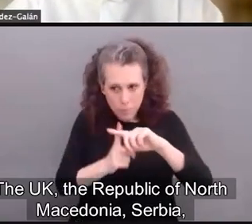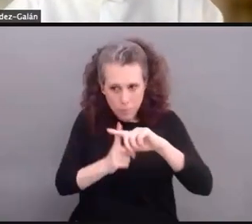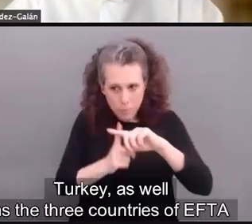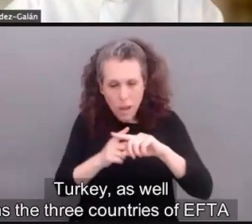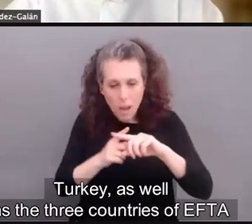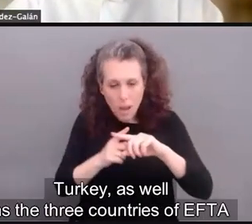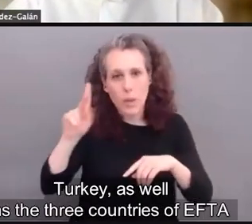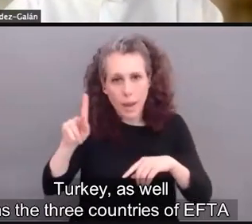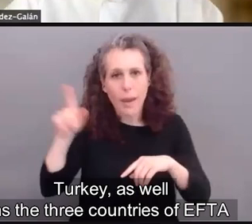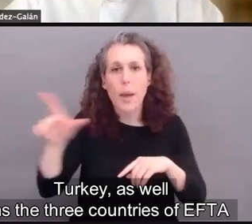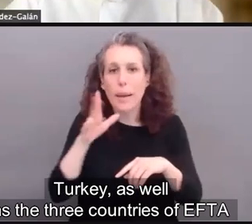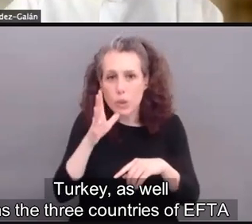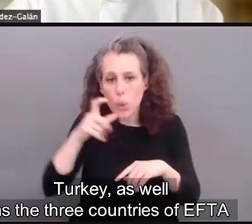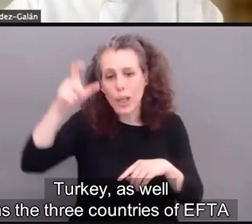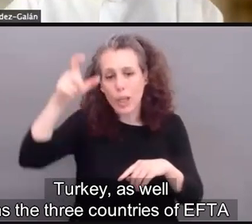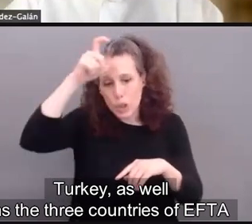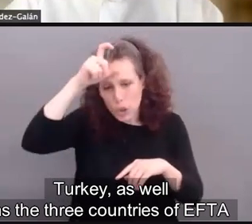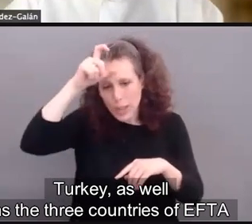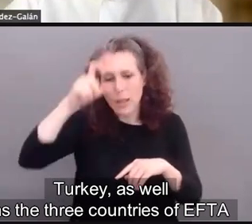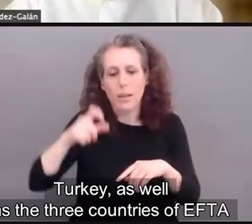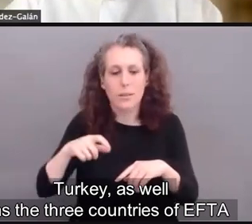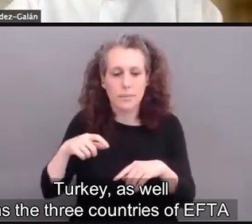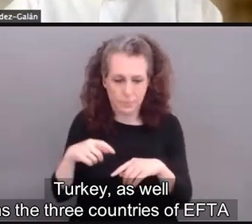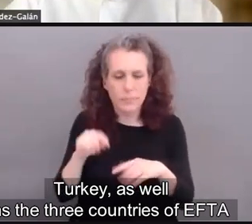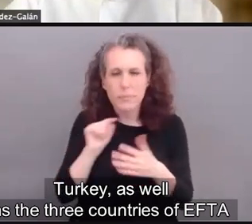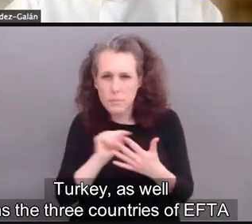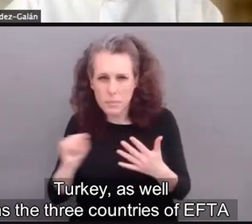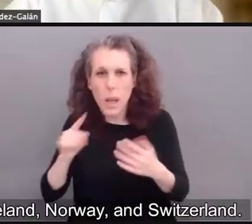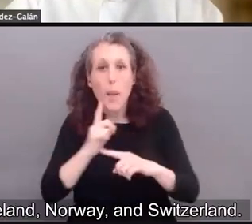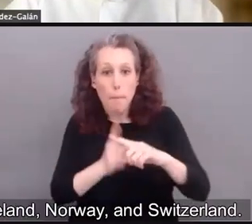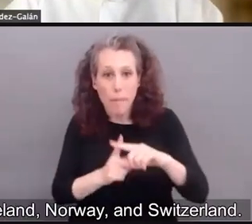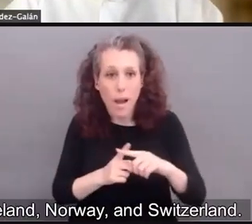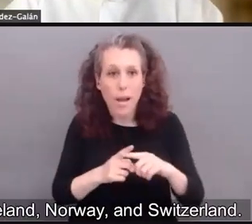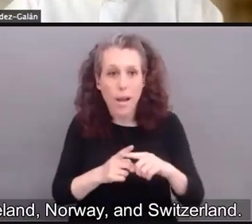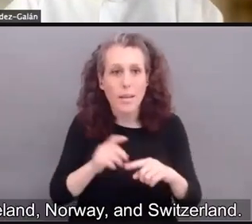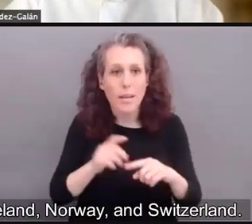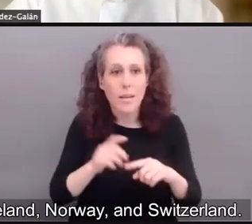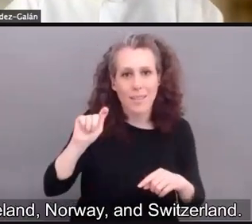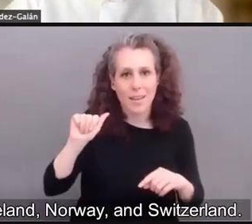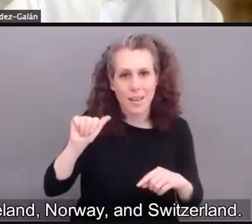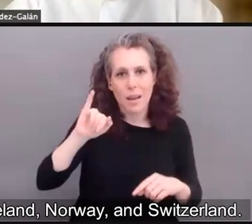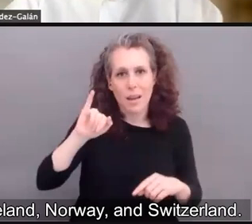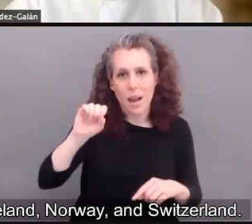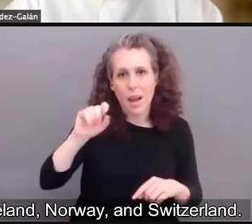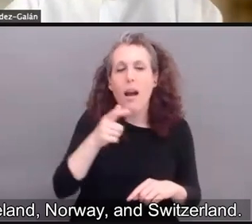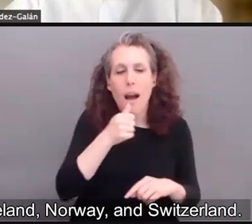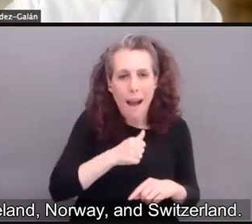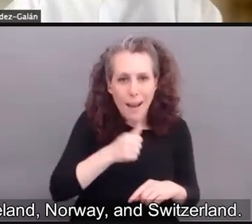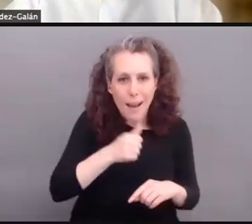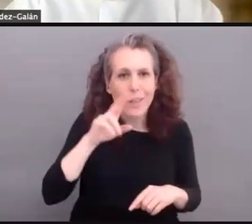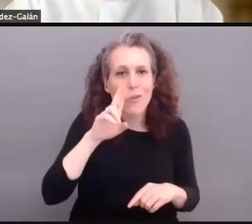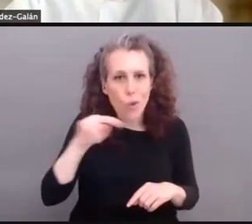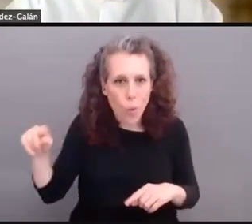Serbia, Turkey, as well as the three countries of EFTA, Iceland, Norway, and